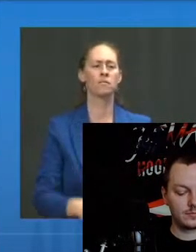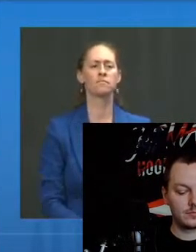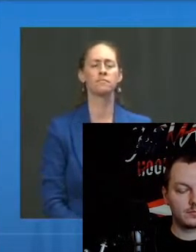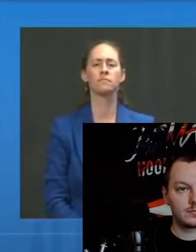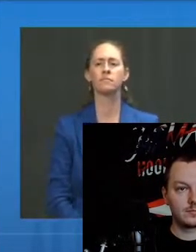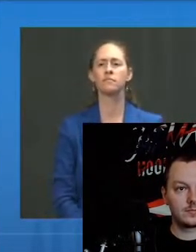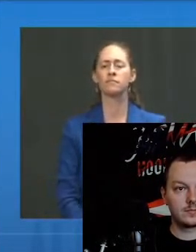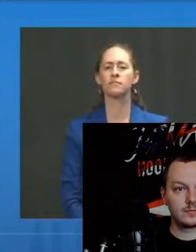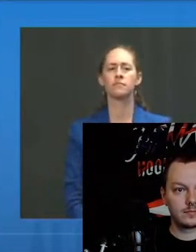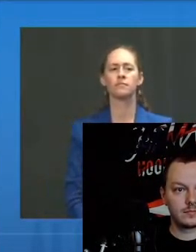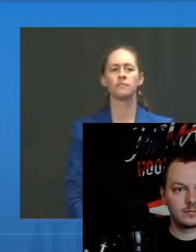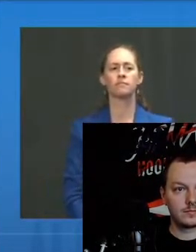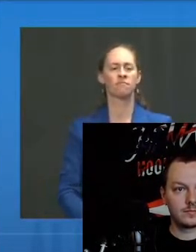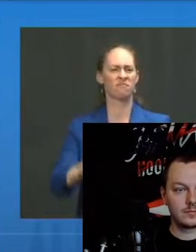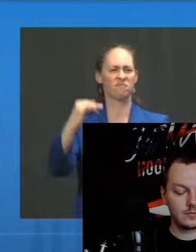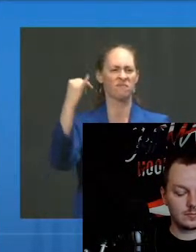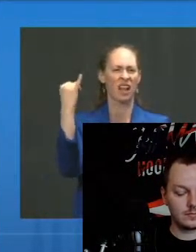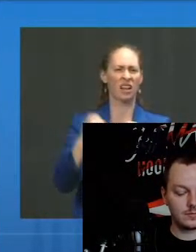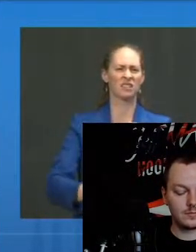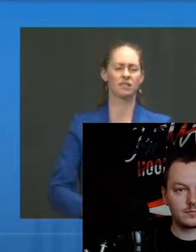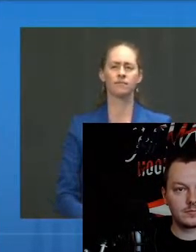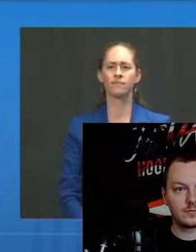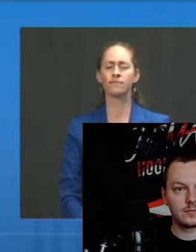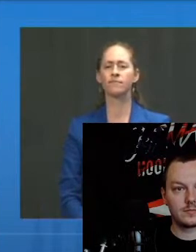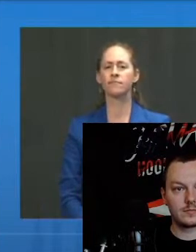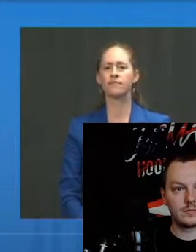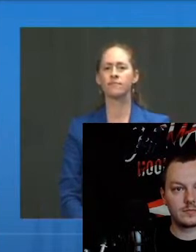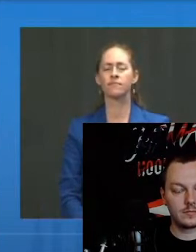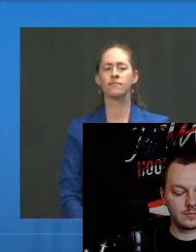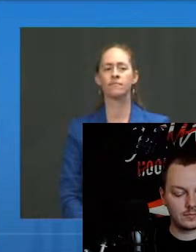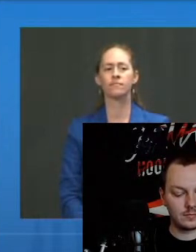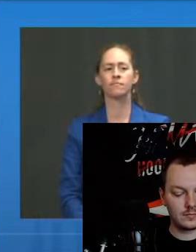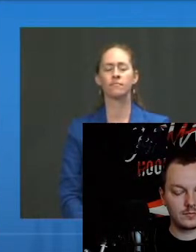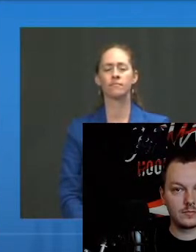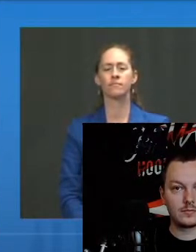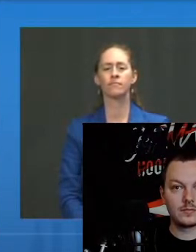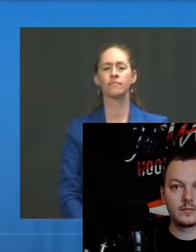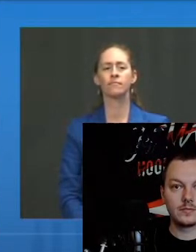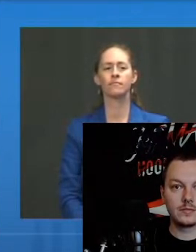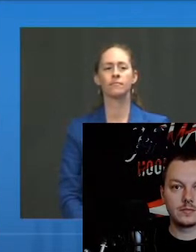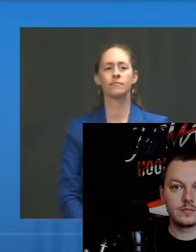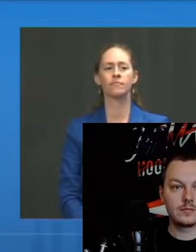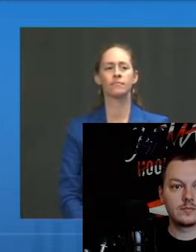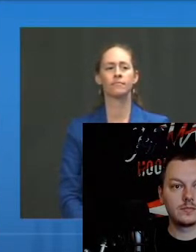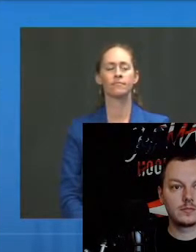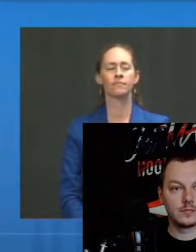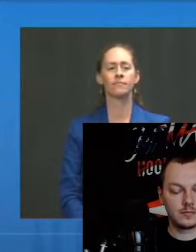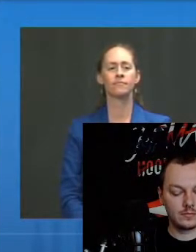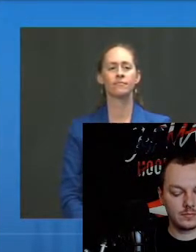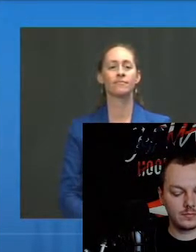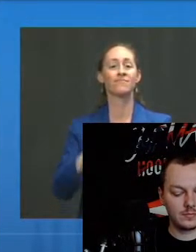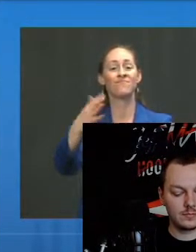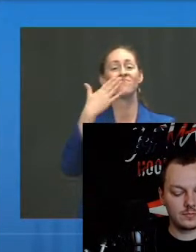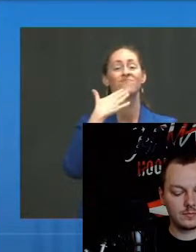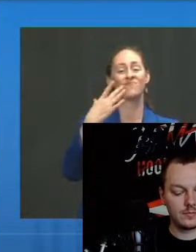Last question. Let's go to Aaron Billups at Spectrum News. Hi, thanks so much for taking my question.